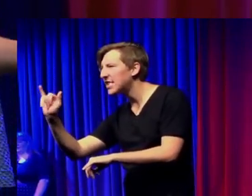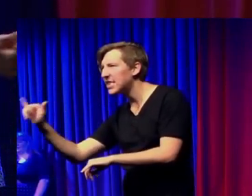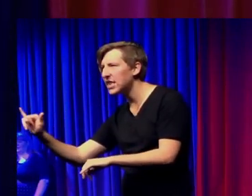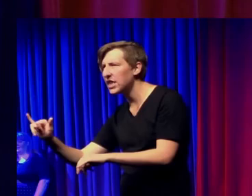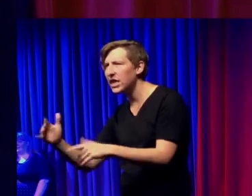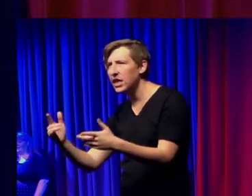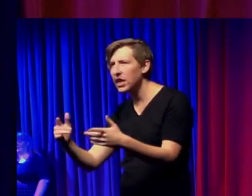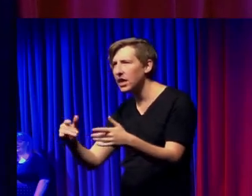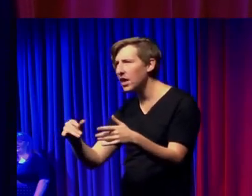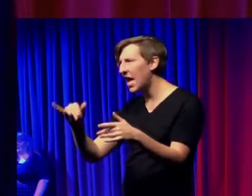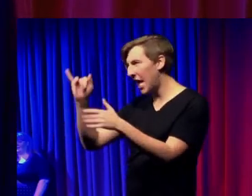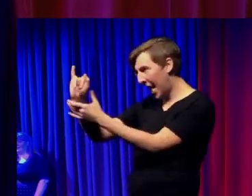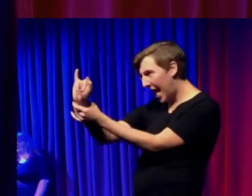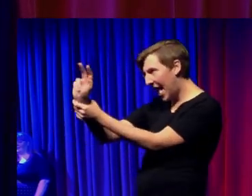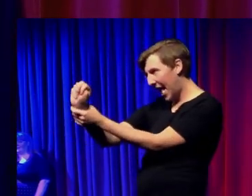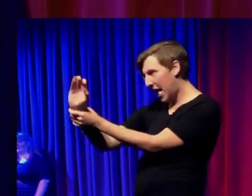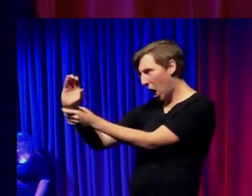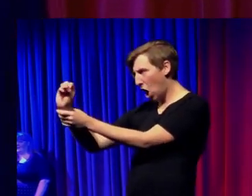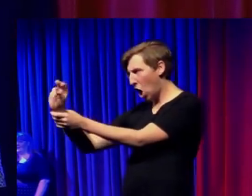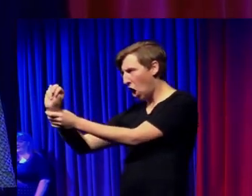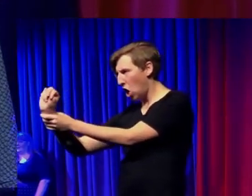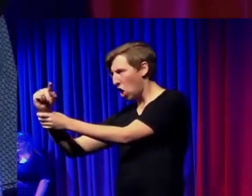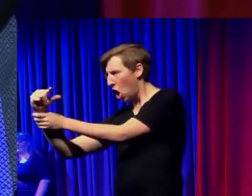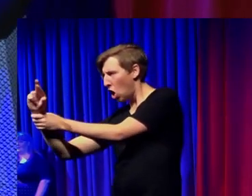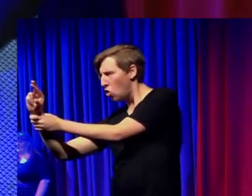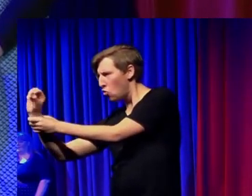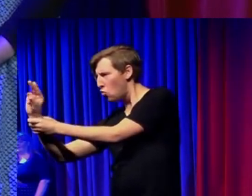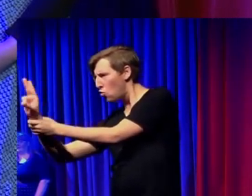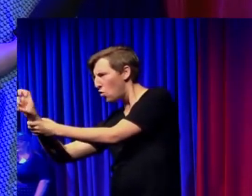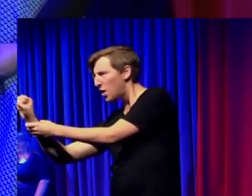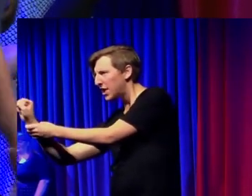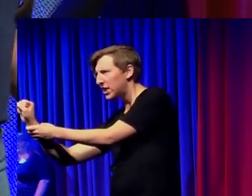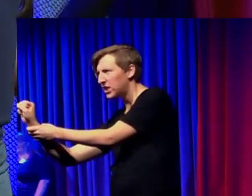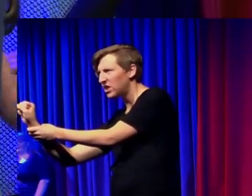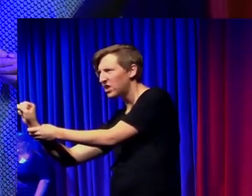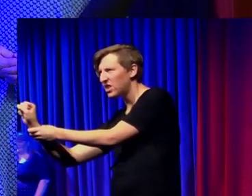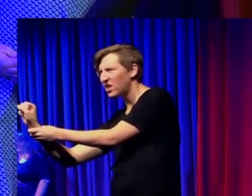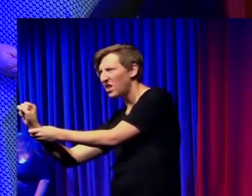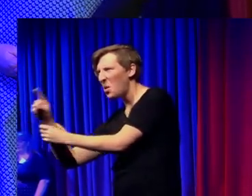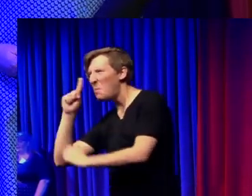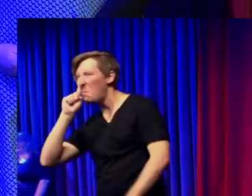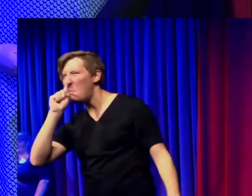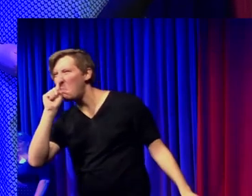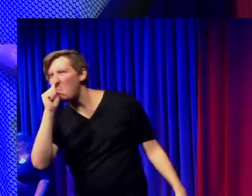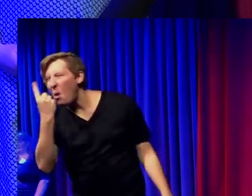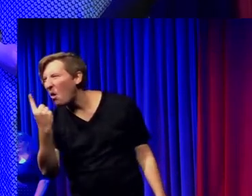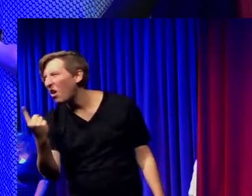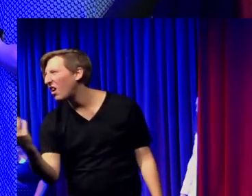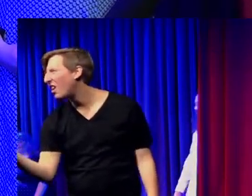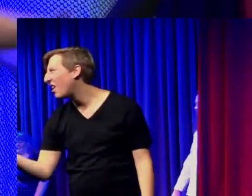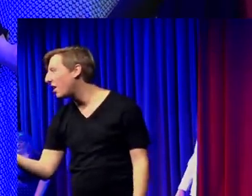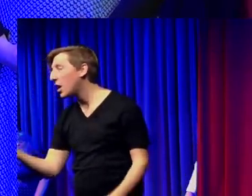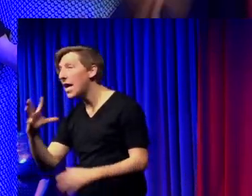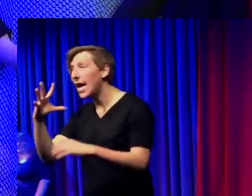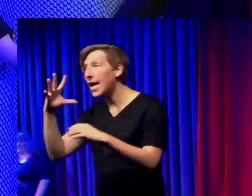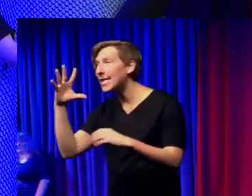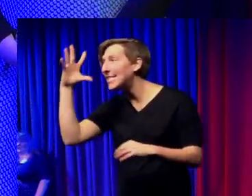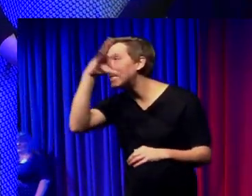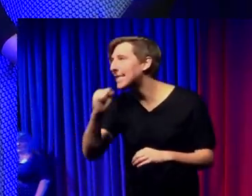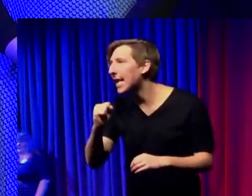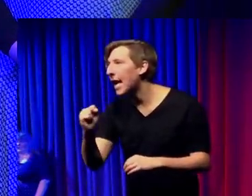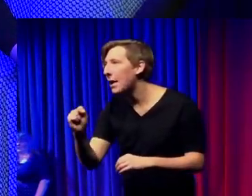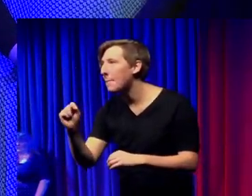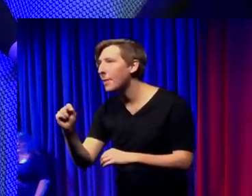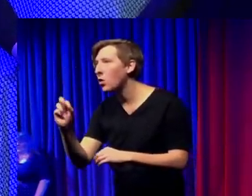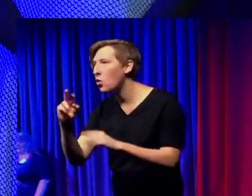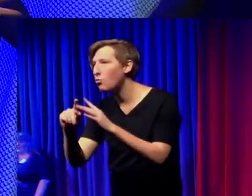Diversity. Incongruous. Diversity. What? Incongruous. Incongruous. Okay, great. Incongruous. No, that's a boring story. Escape room. Escape room. Excellent.